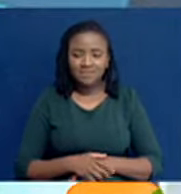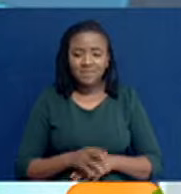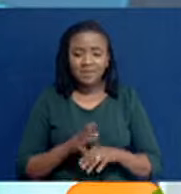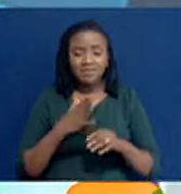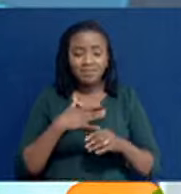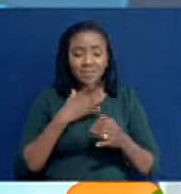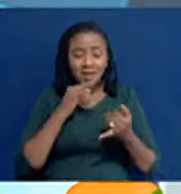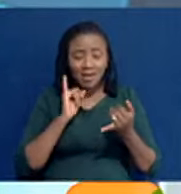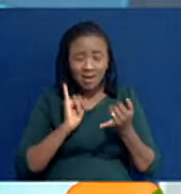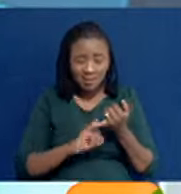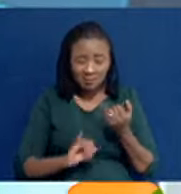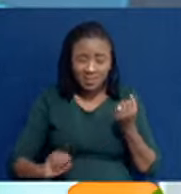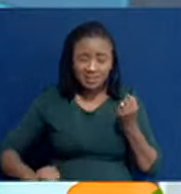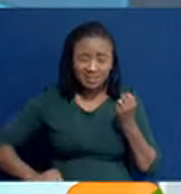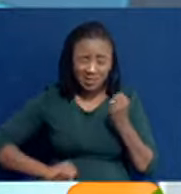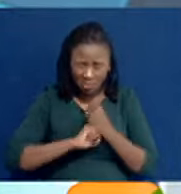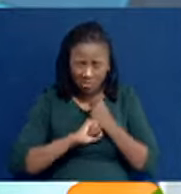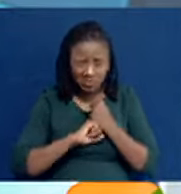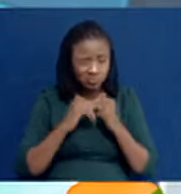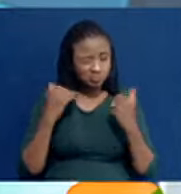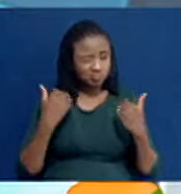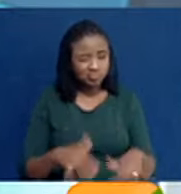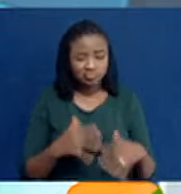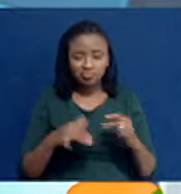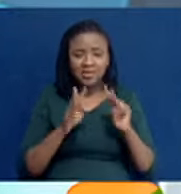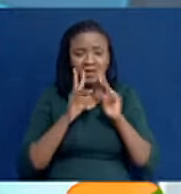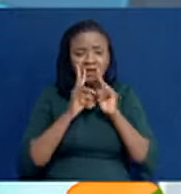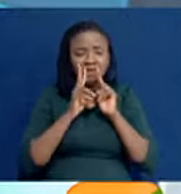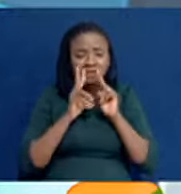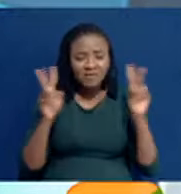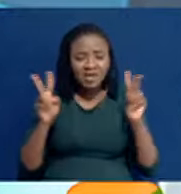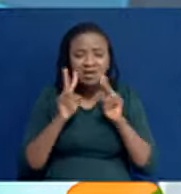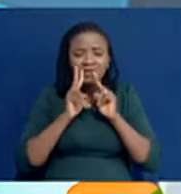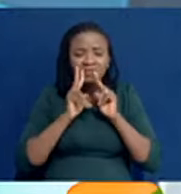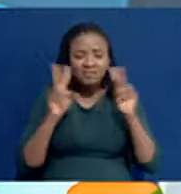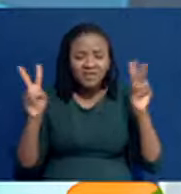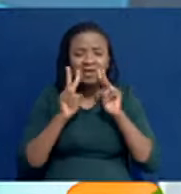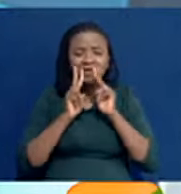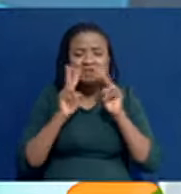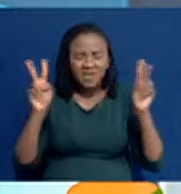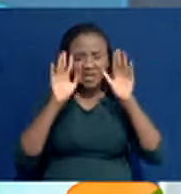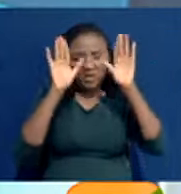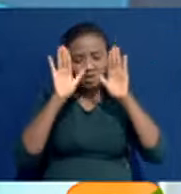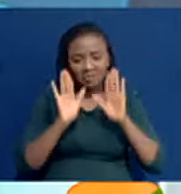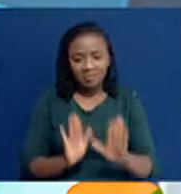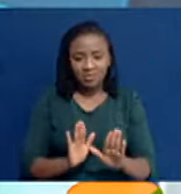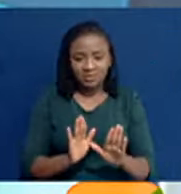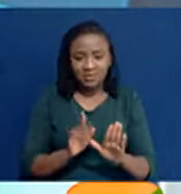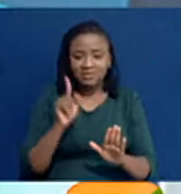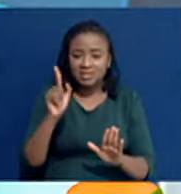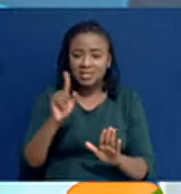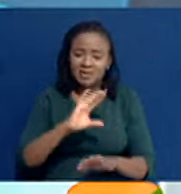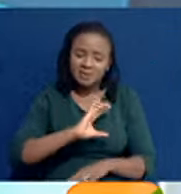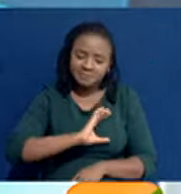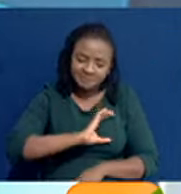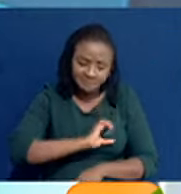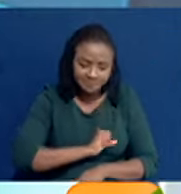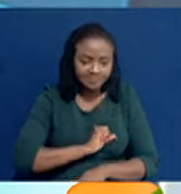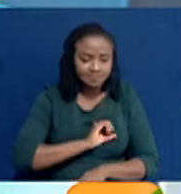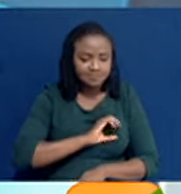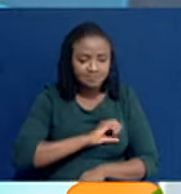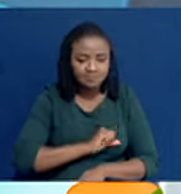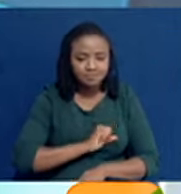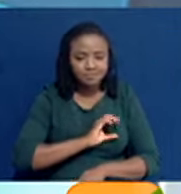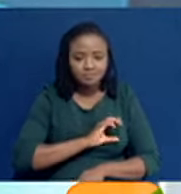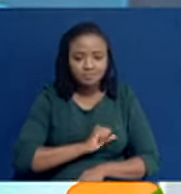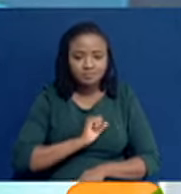very important. And he did it so well. Mm. He was so committed to my,